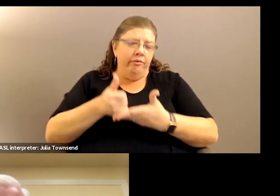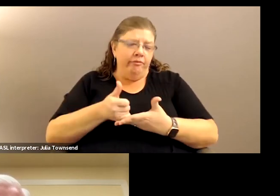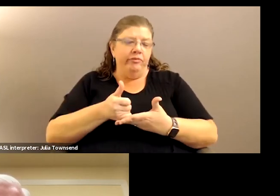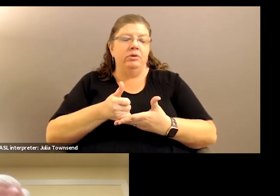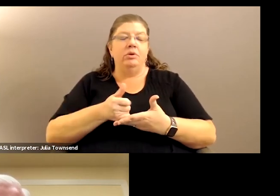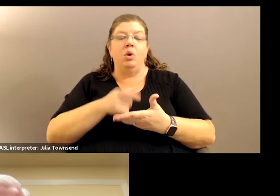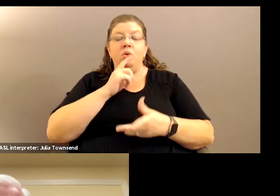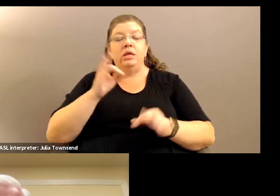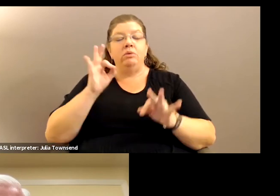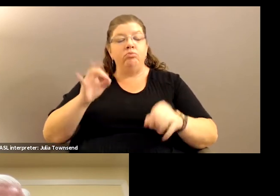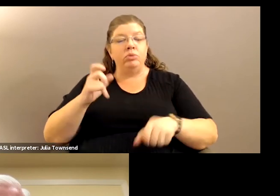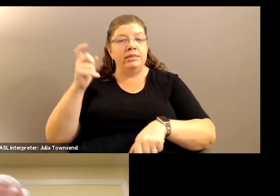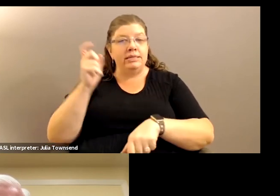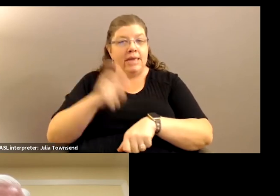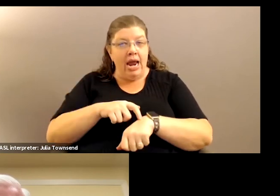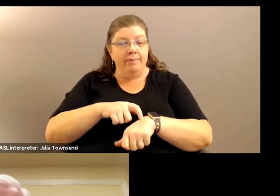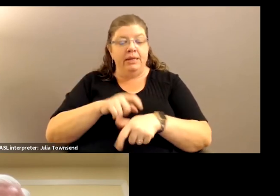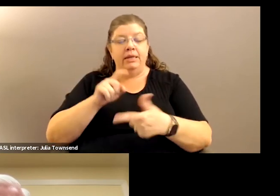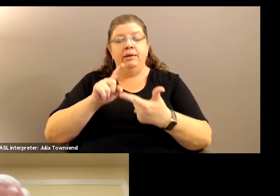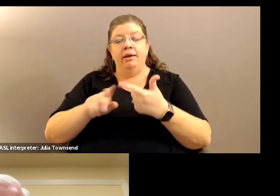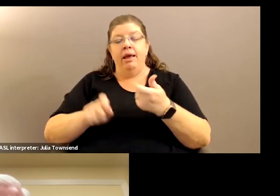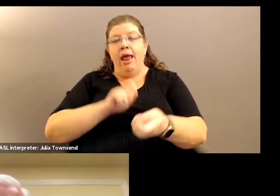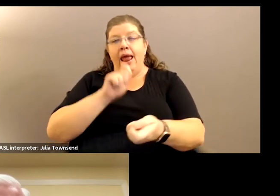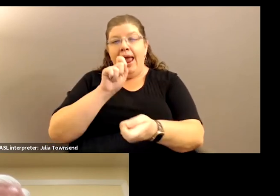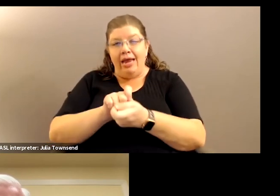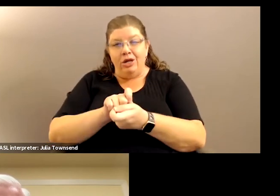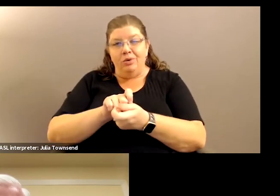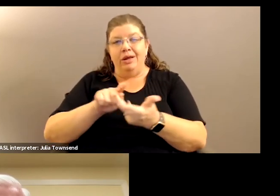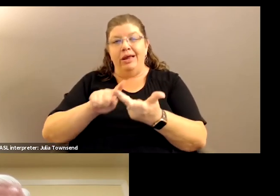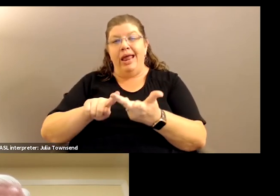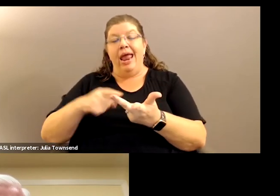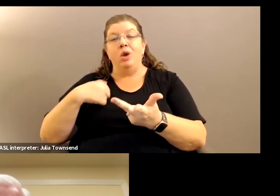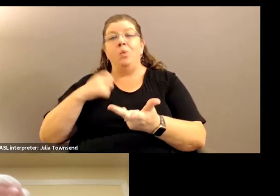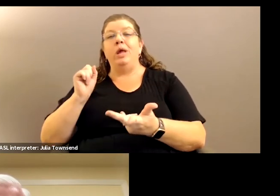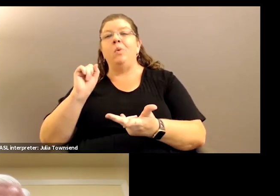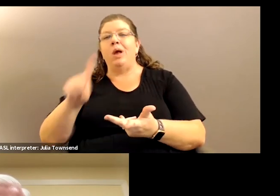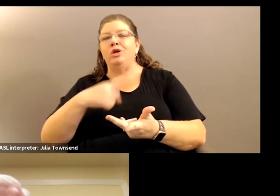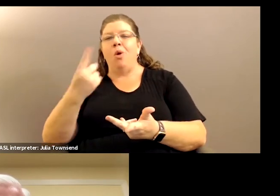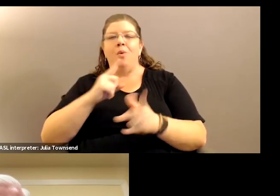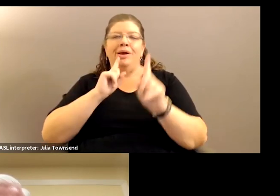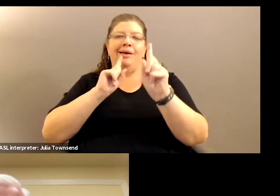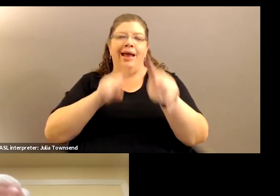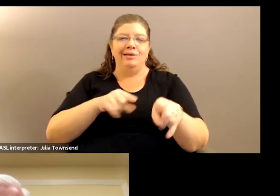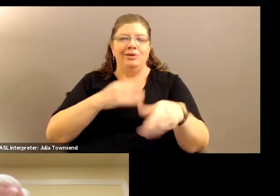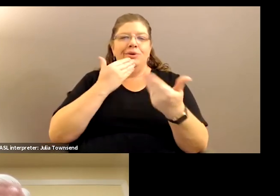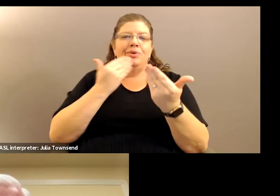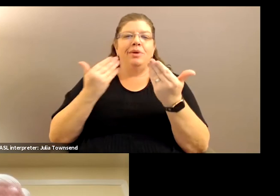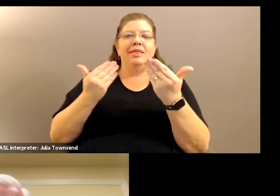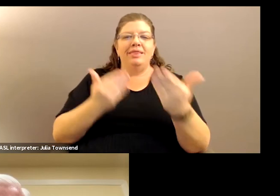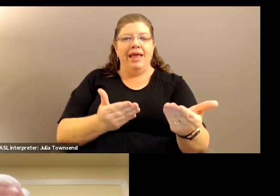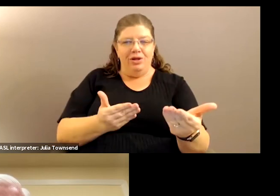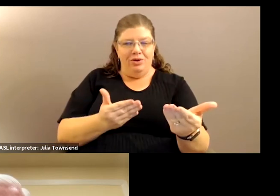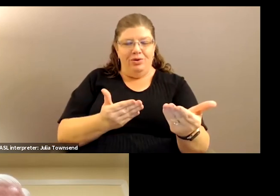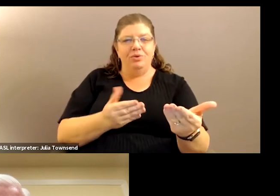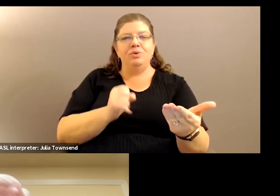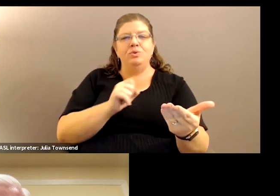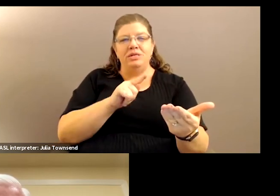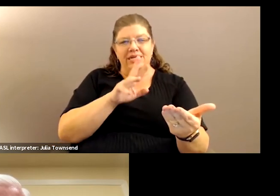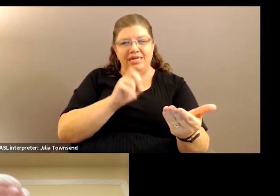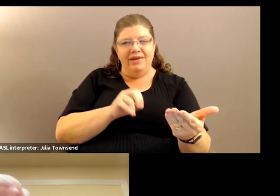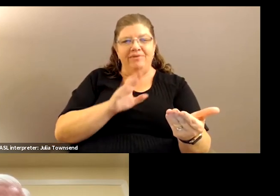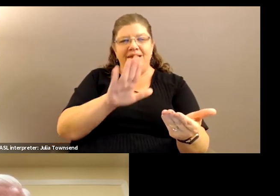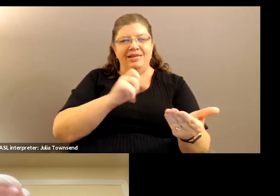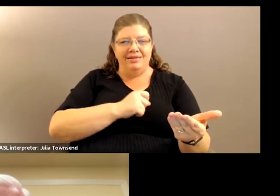timely accurate and we always get our answers so thank you to uh to steve and the